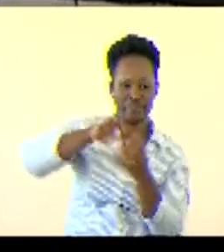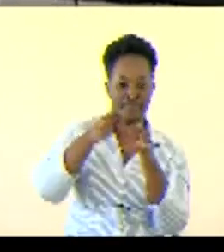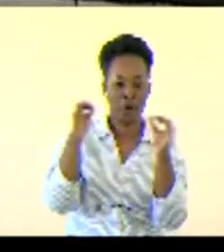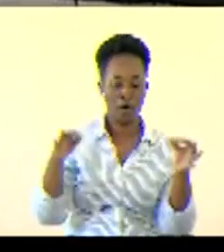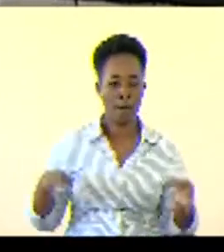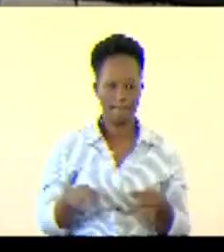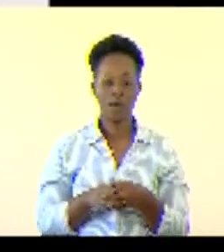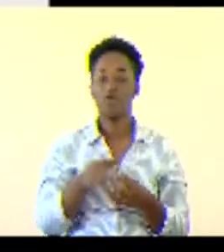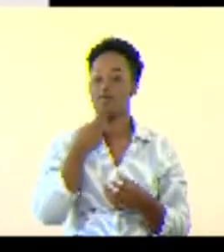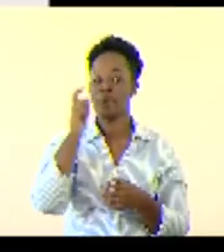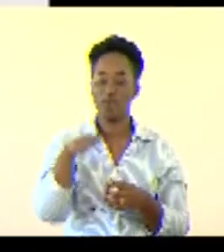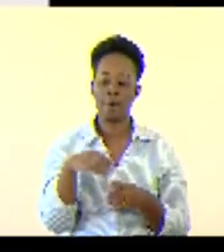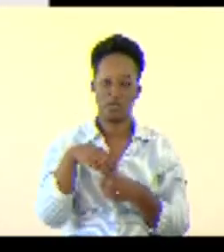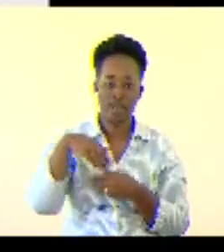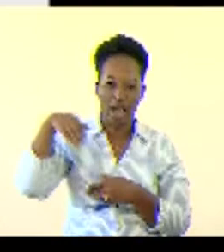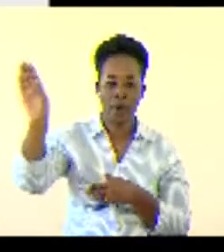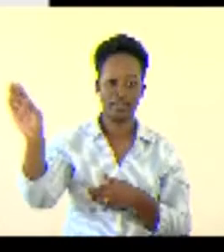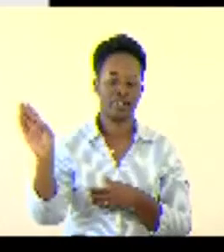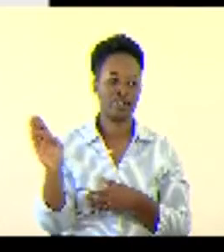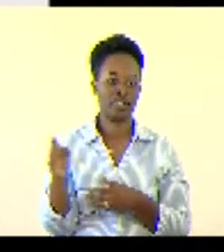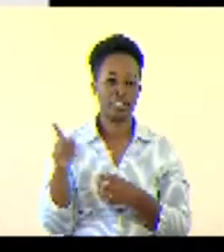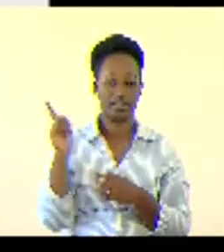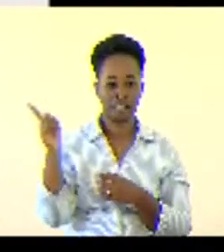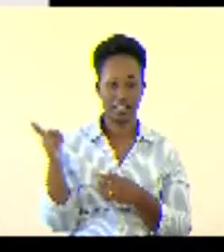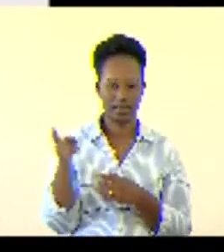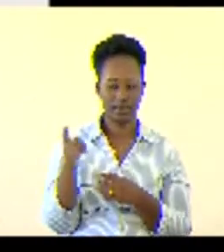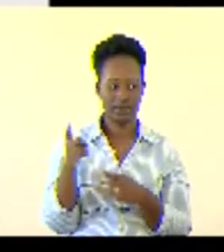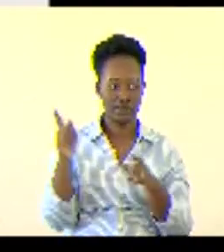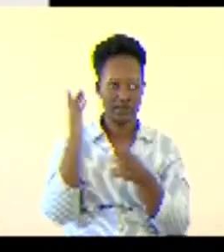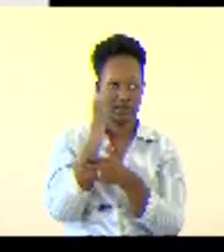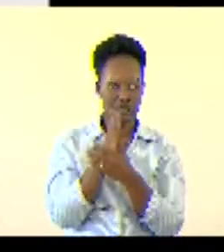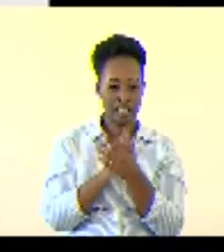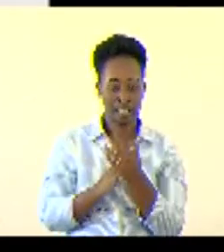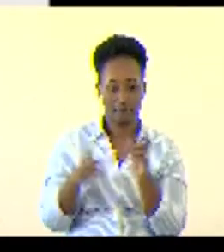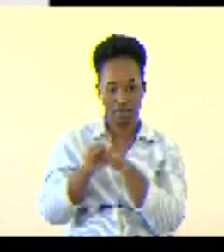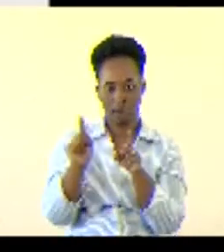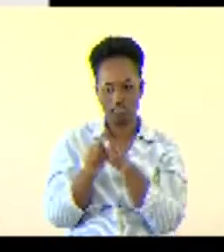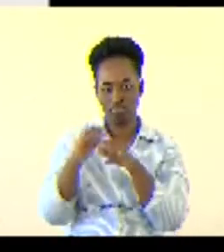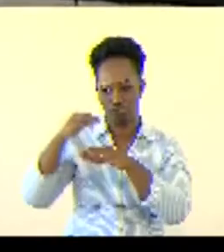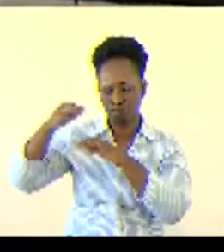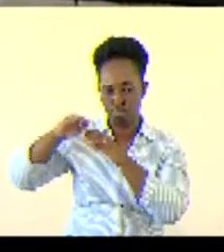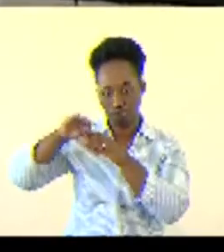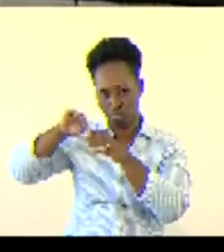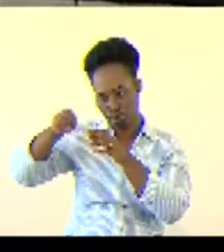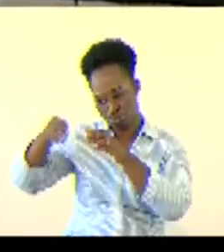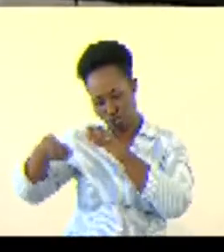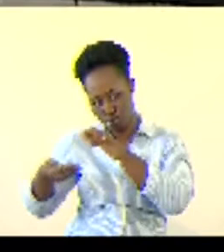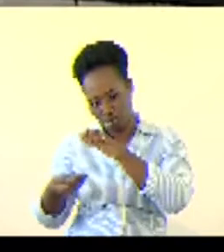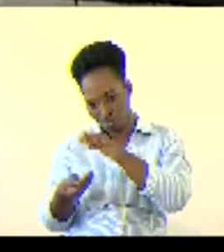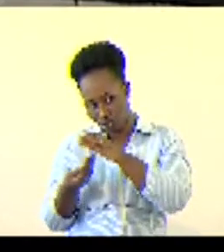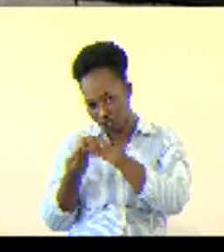from outside to inside. There's a folding. You see, there's something like a fold. Folding around